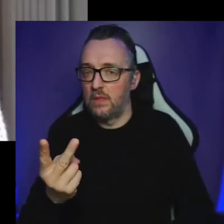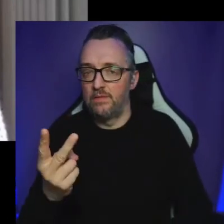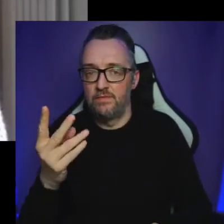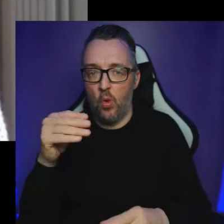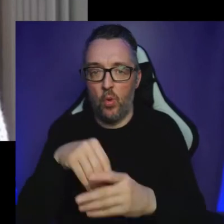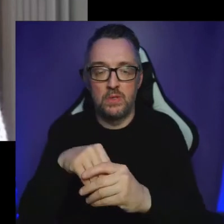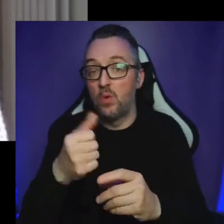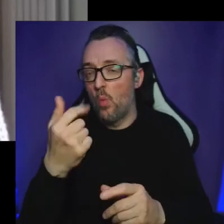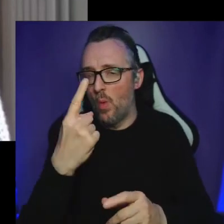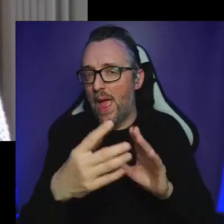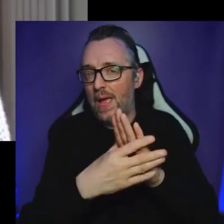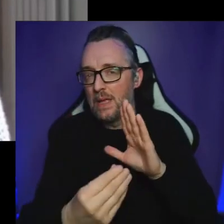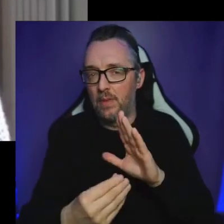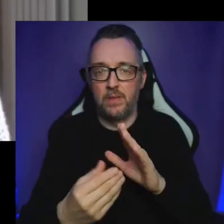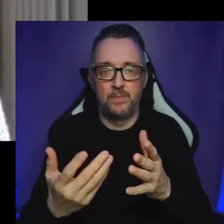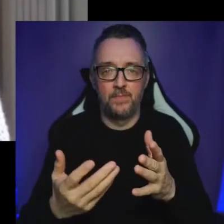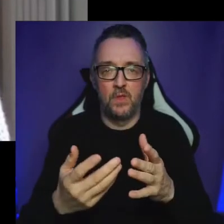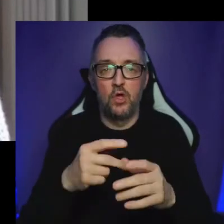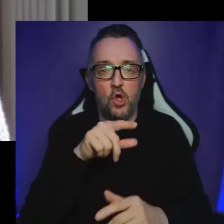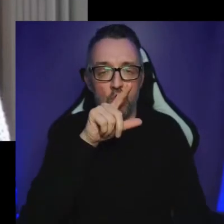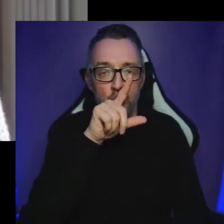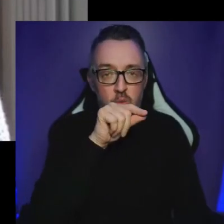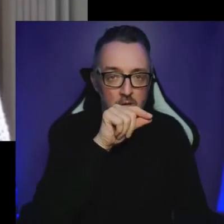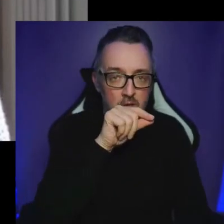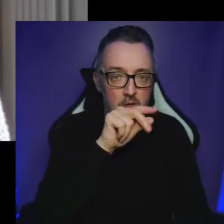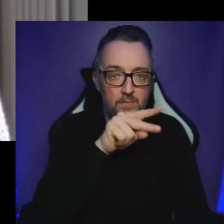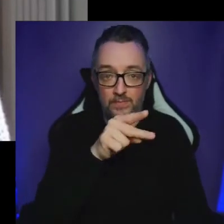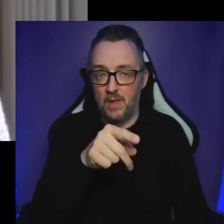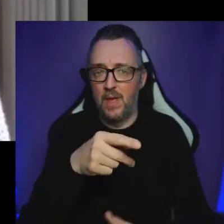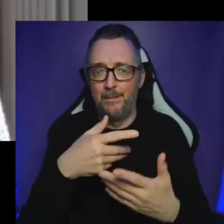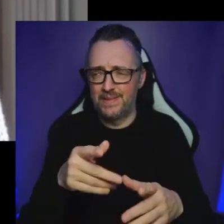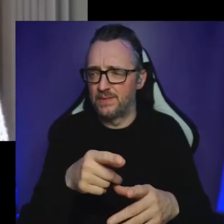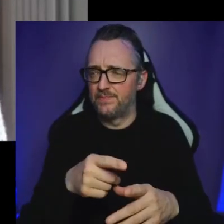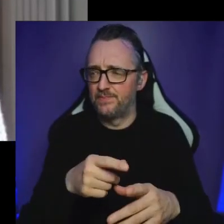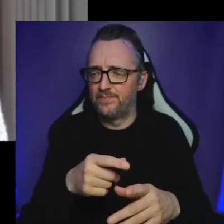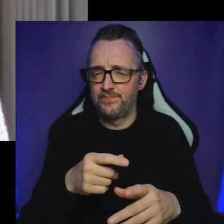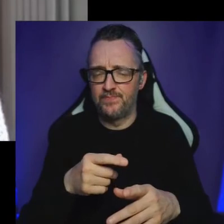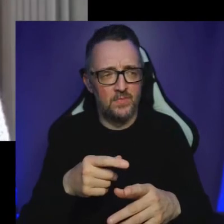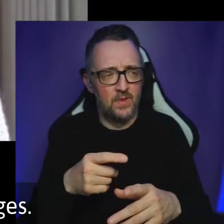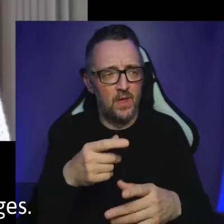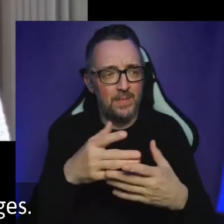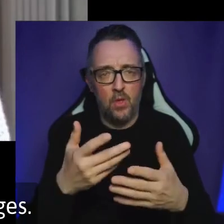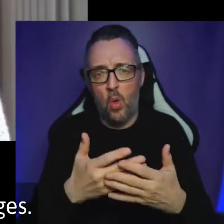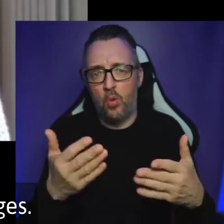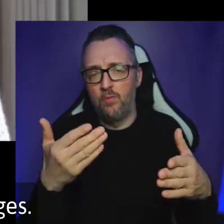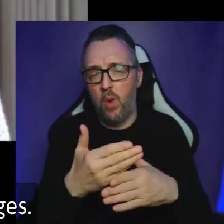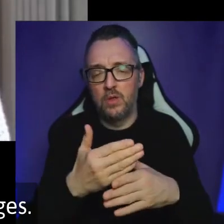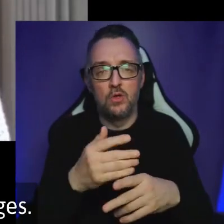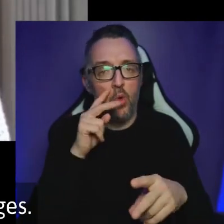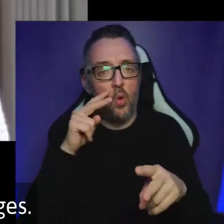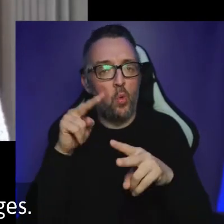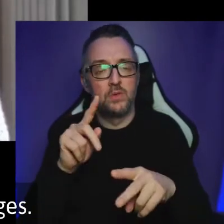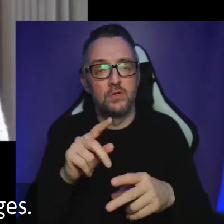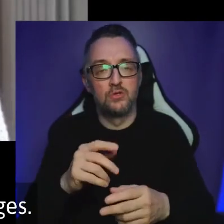good example of that is Twitter did a big piece about, or have done a lot on looking at